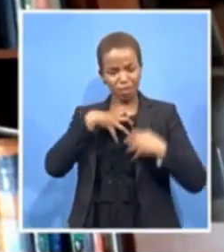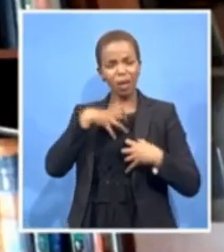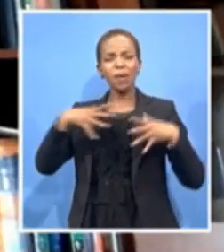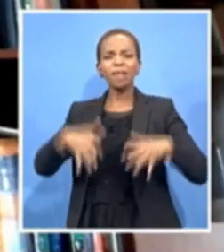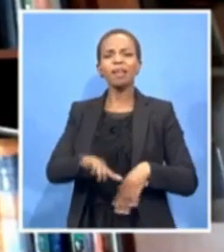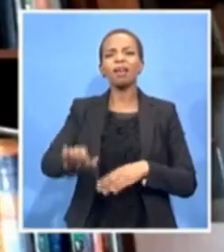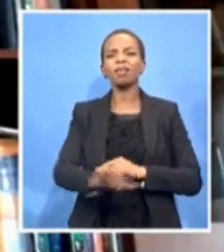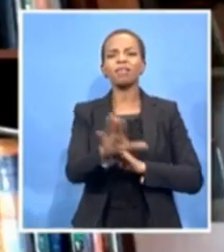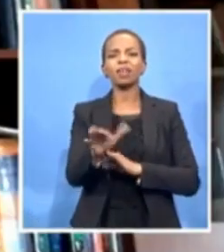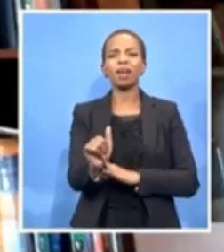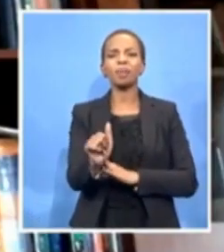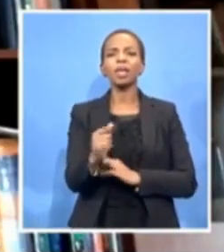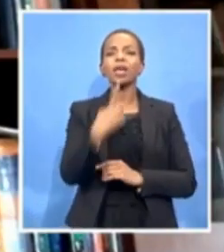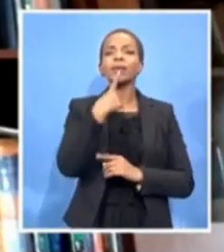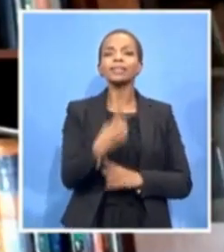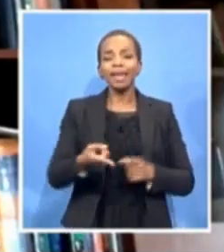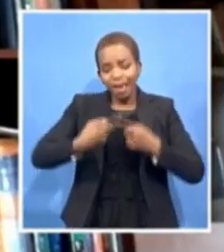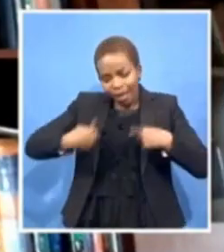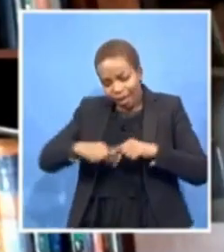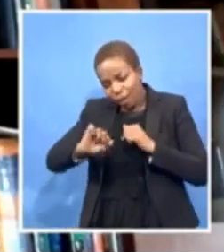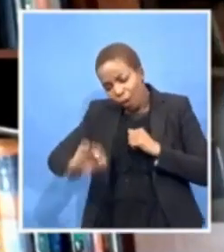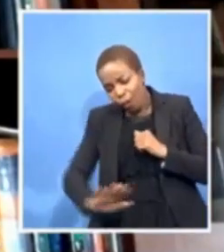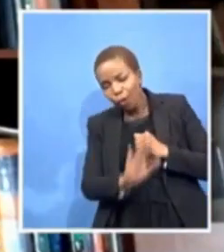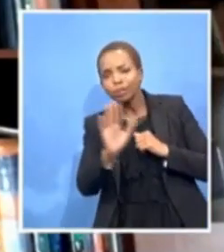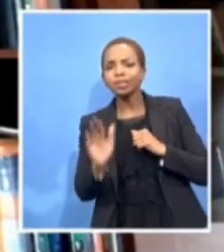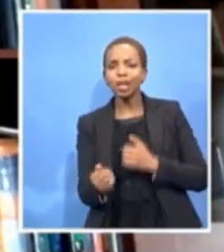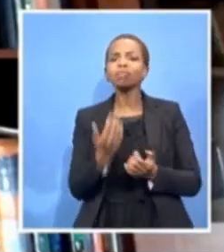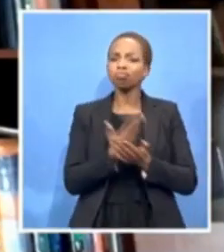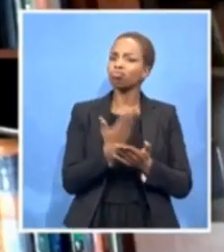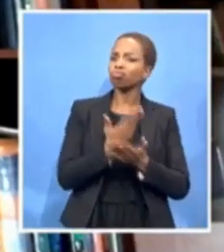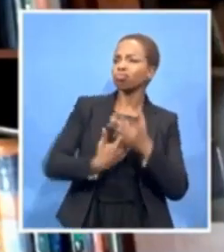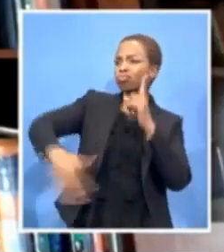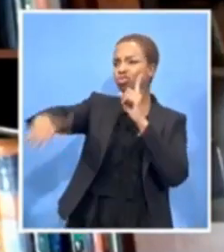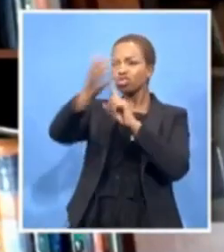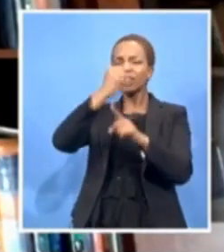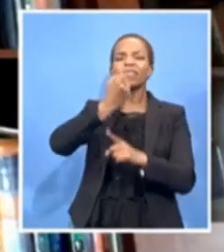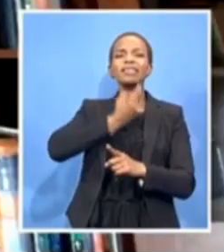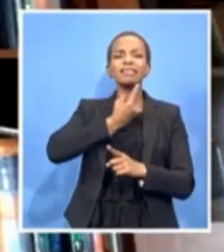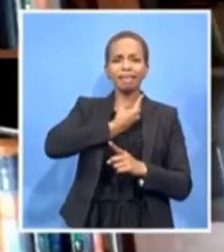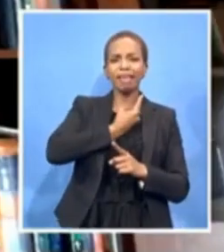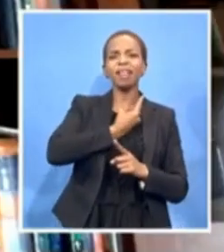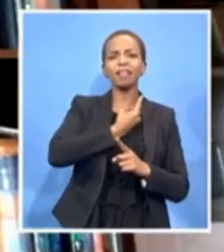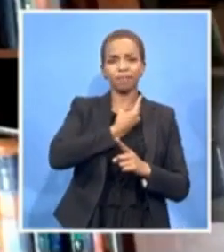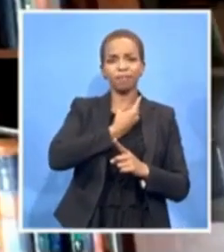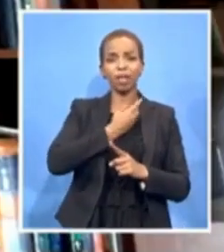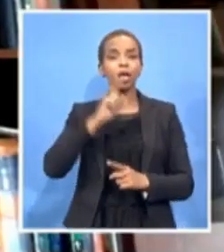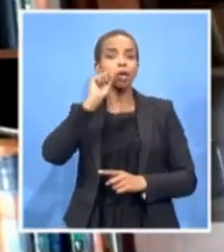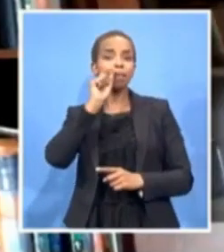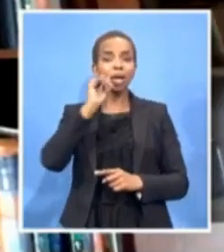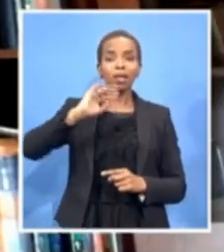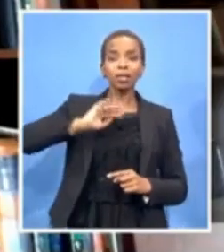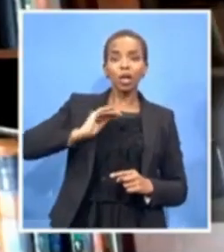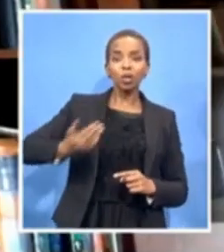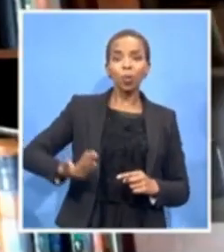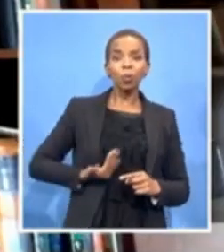for ourselves, a spirit which says that our men and women in the diaspora, who are some of our best brains, can